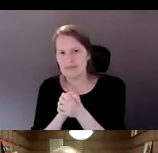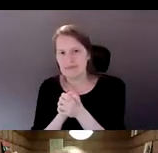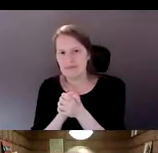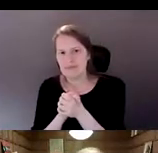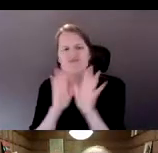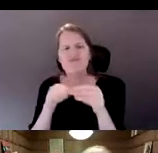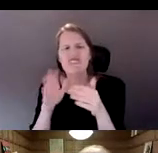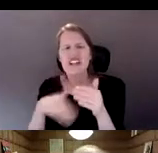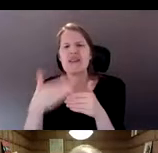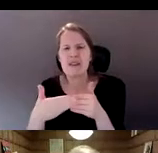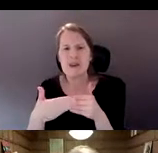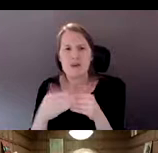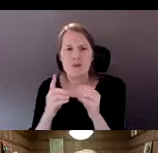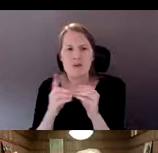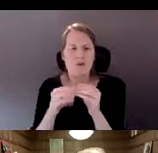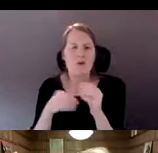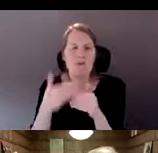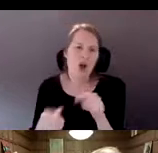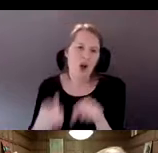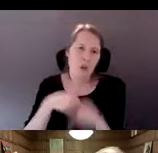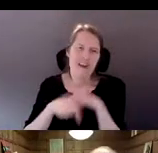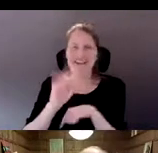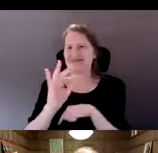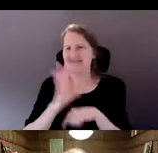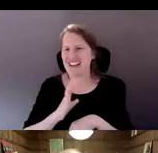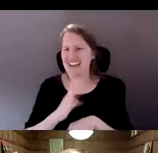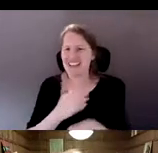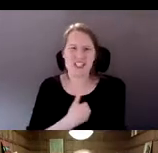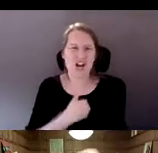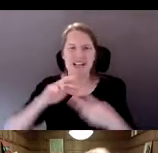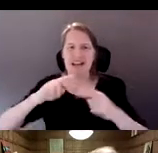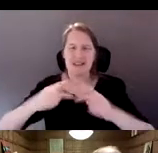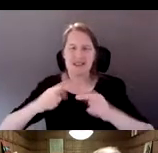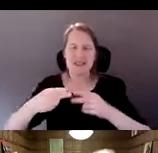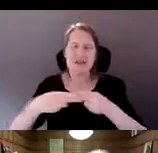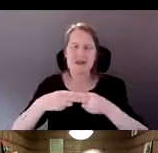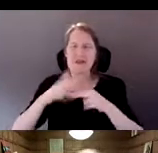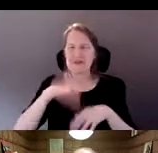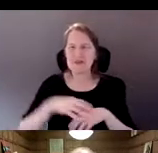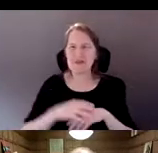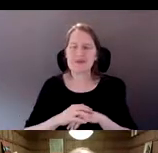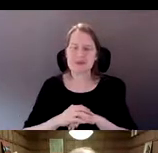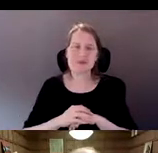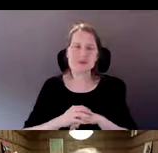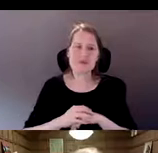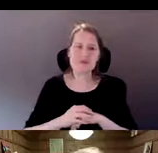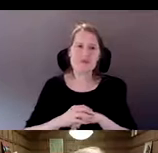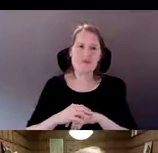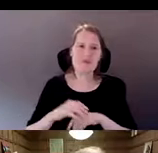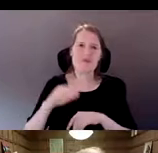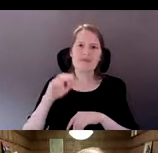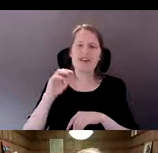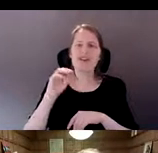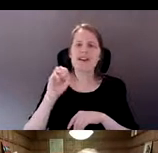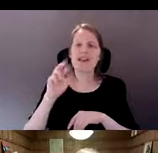Maybe the next slide and then we'll come back. There we go. Sorry, I put them out of order. The Merchant of Venice, and I don't want to